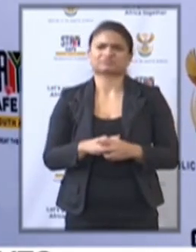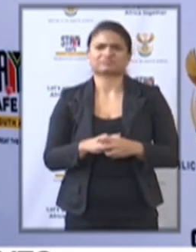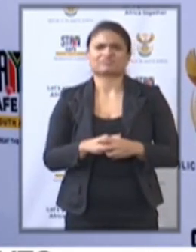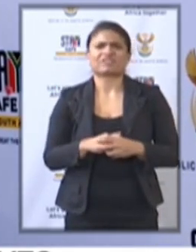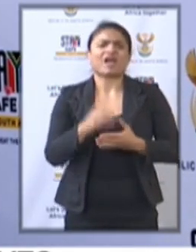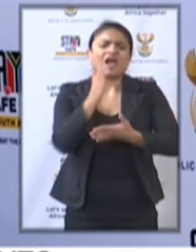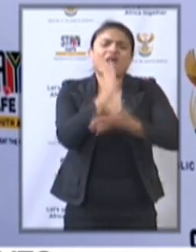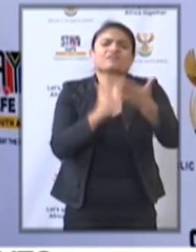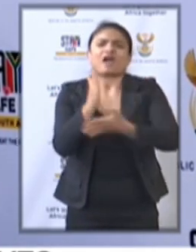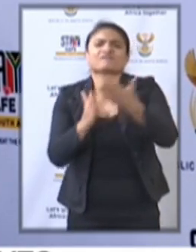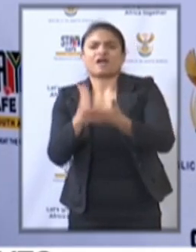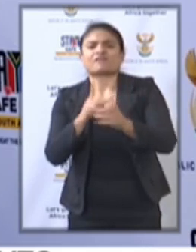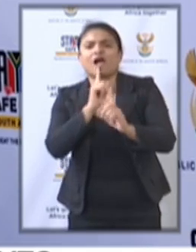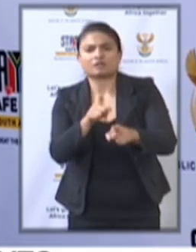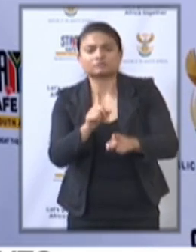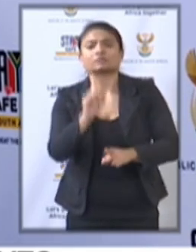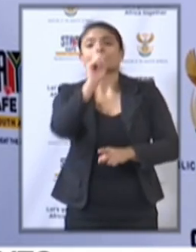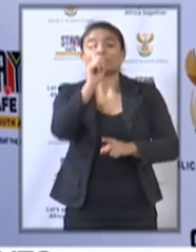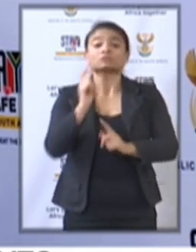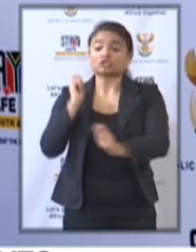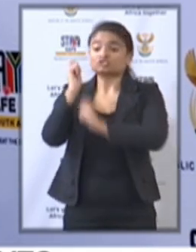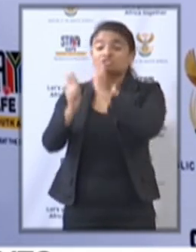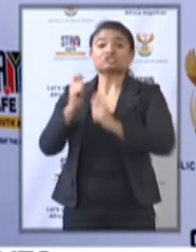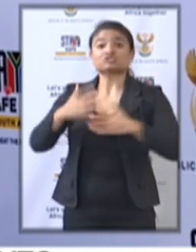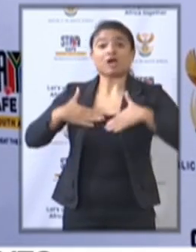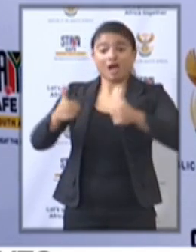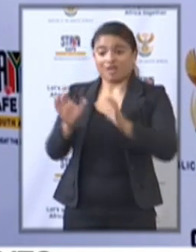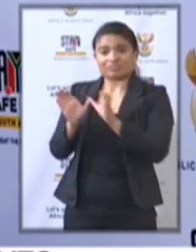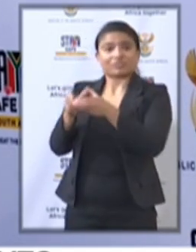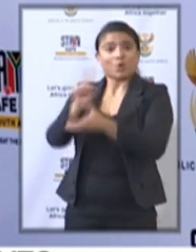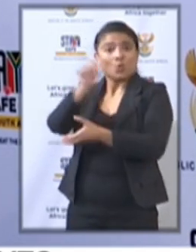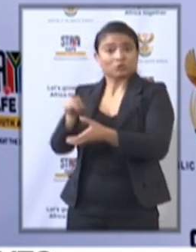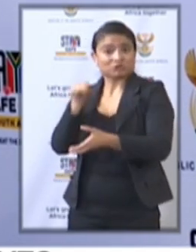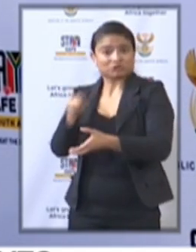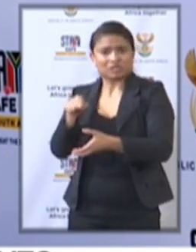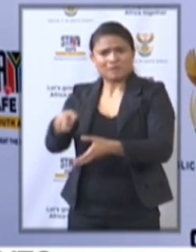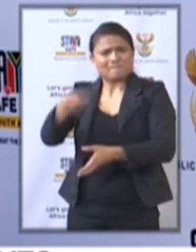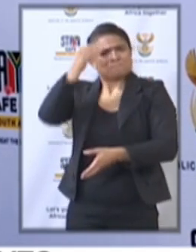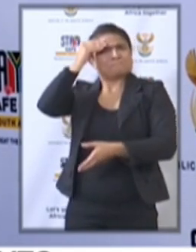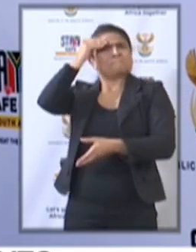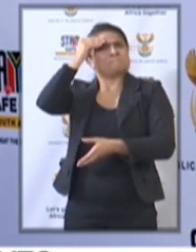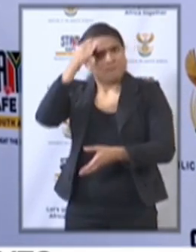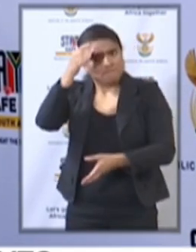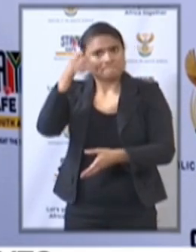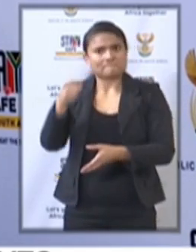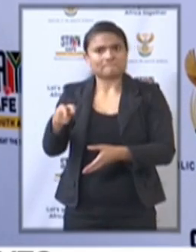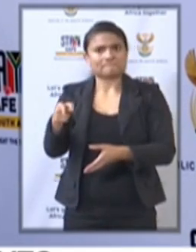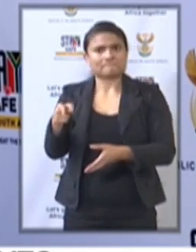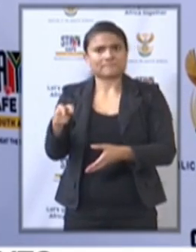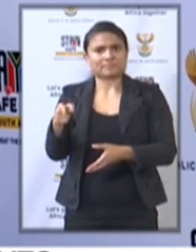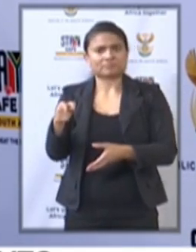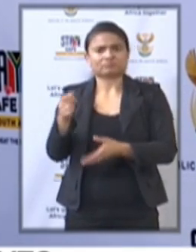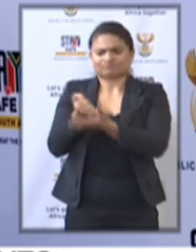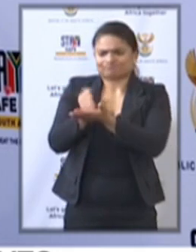on traditional healers, indigenous knowledge and all that.